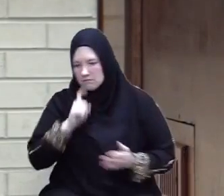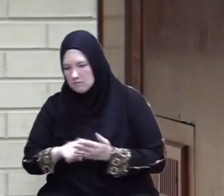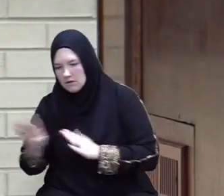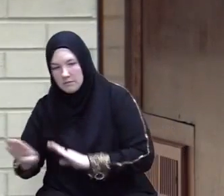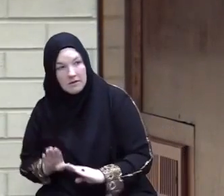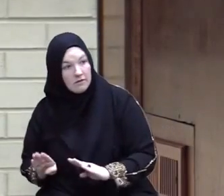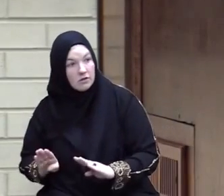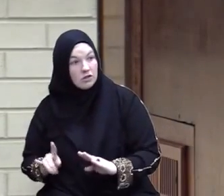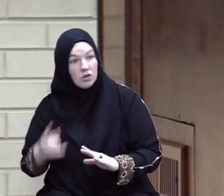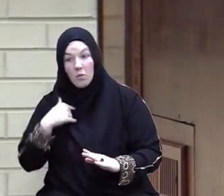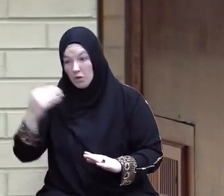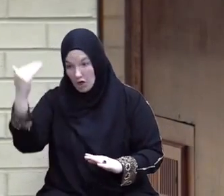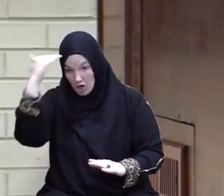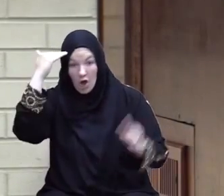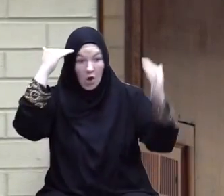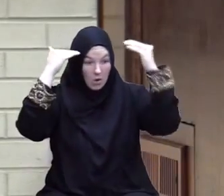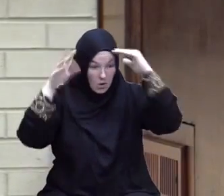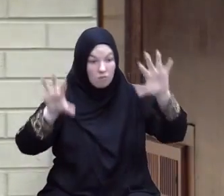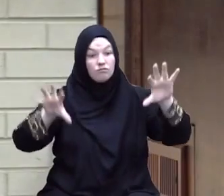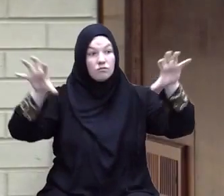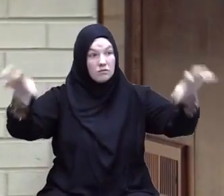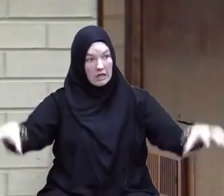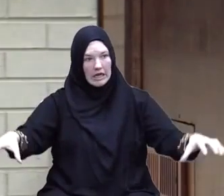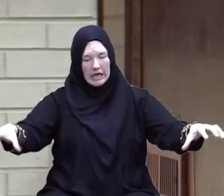that we know them and so that